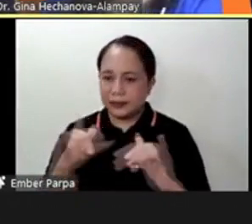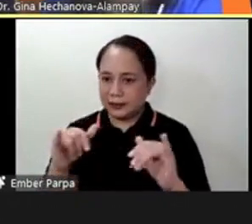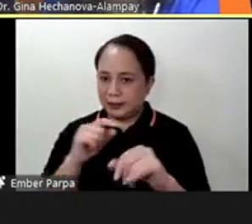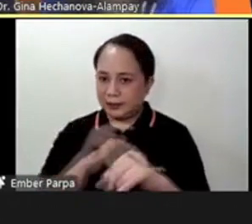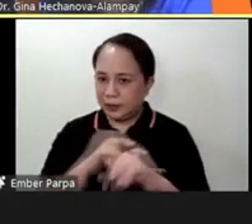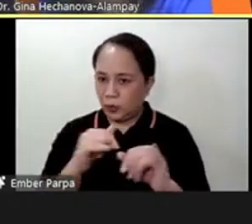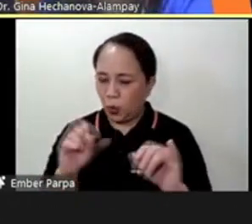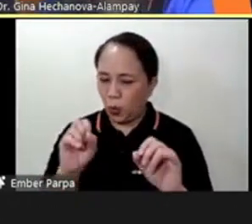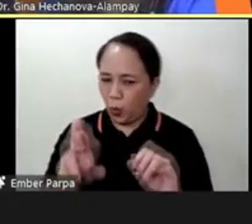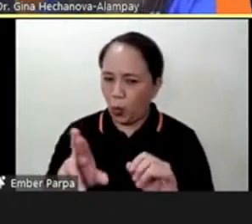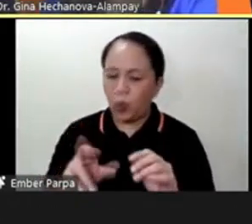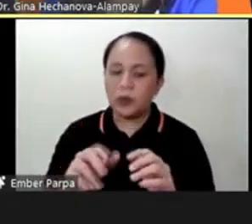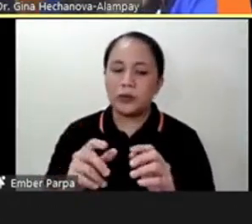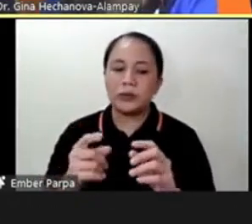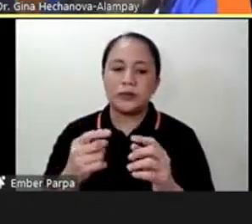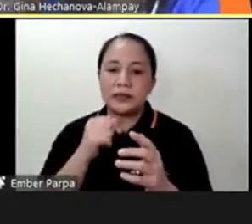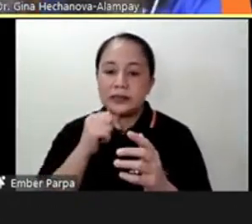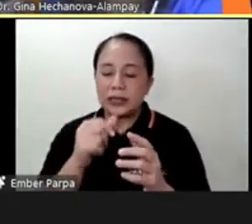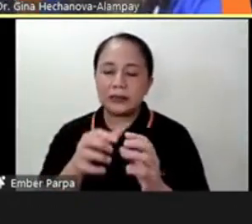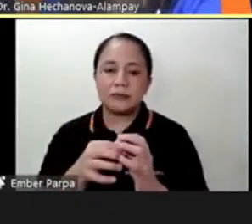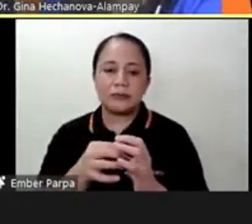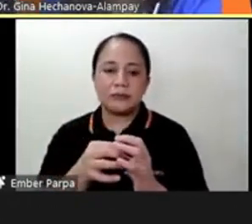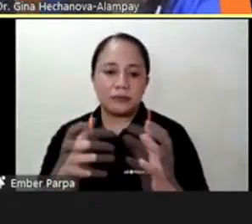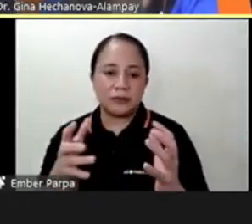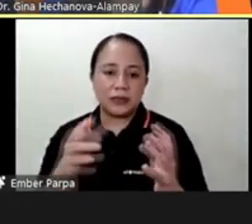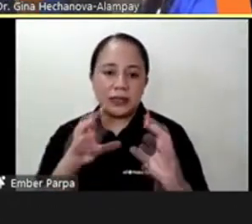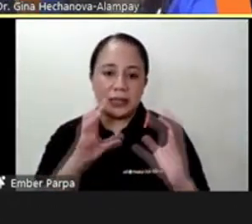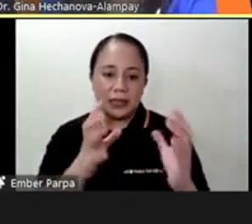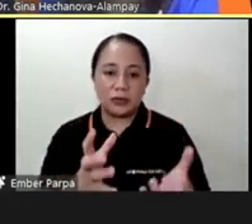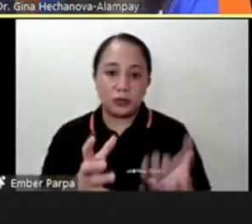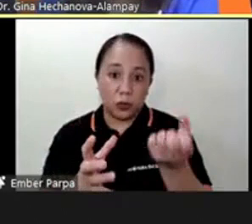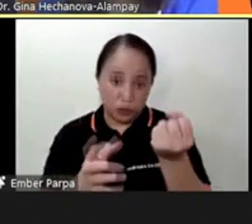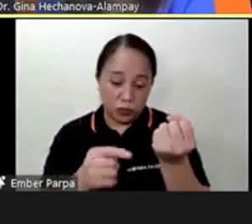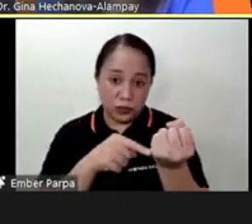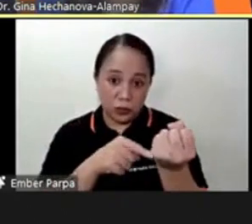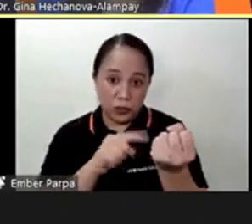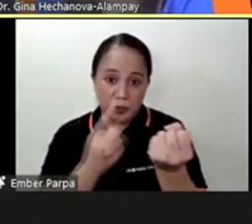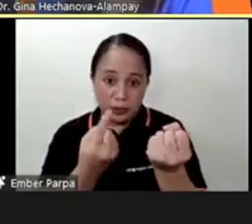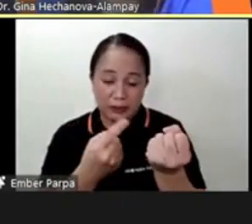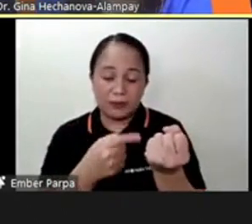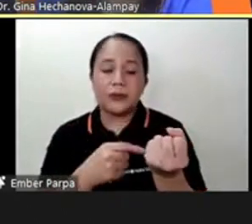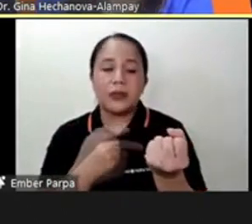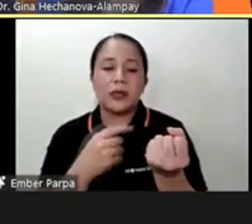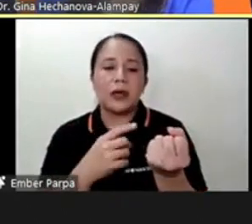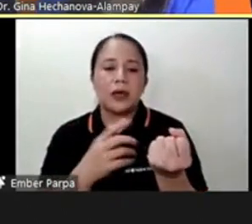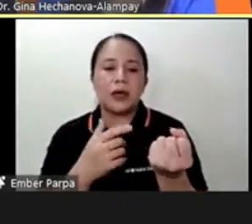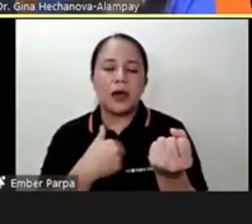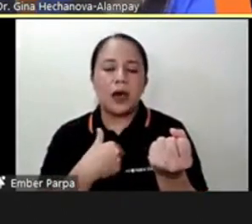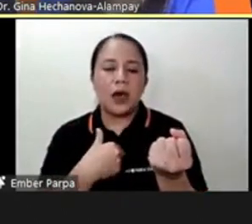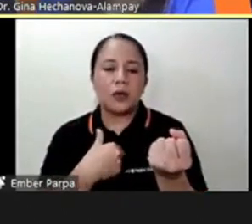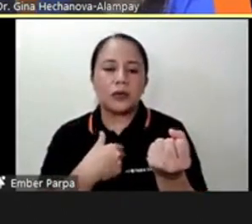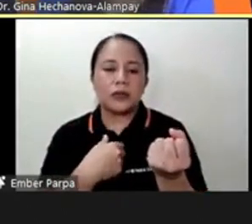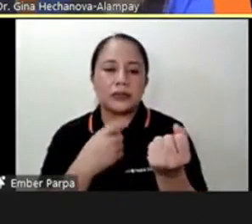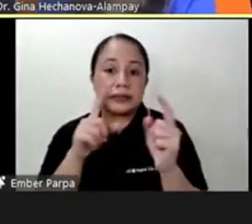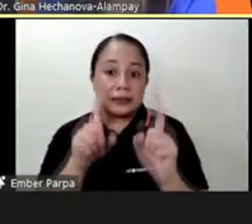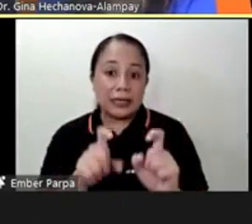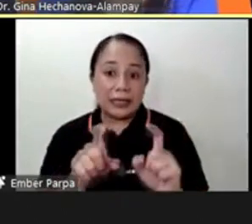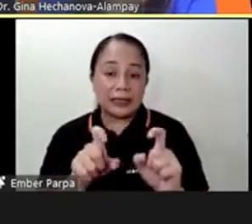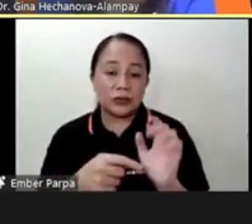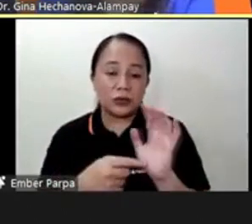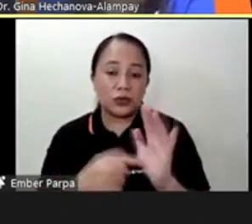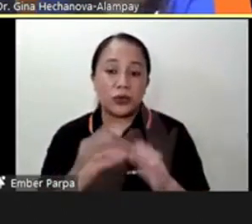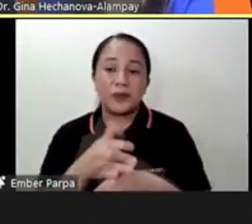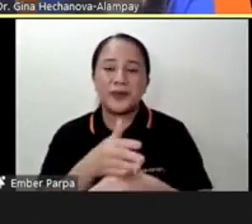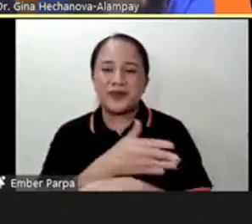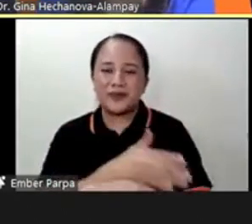is it the asynchronous method, meaning the class itself, so far our trials show